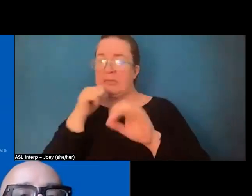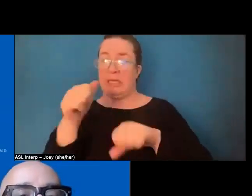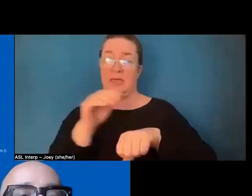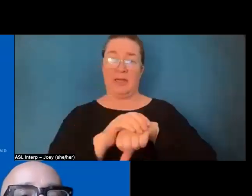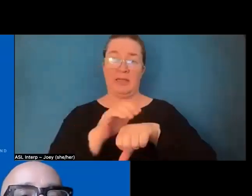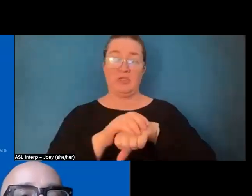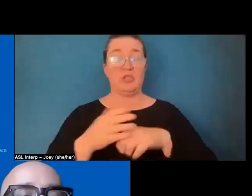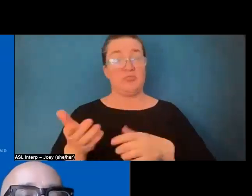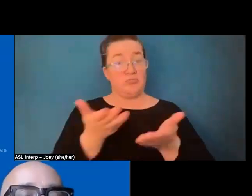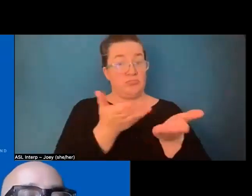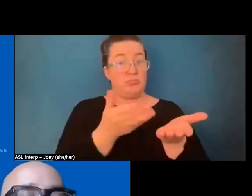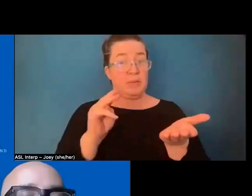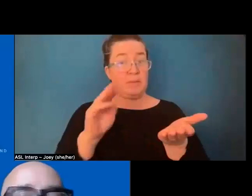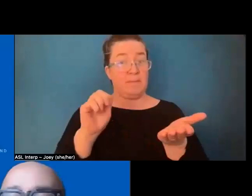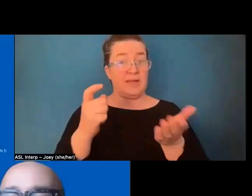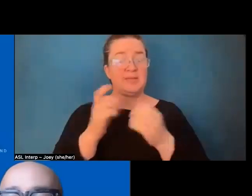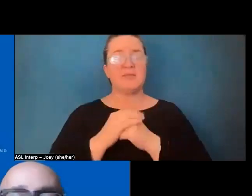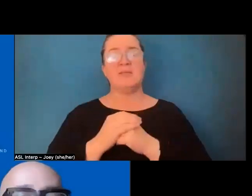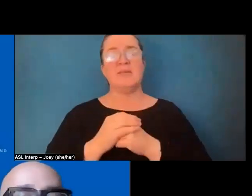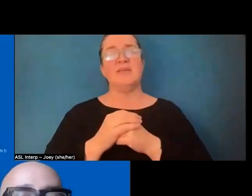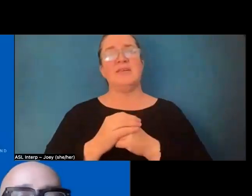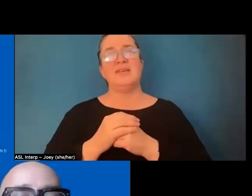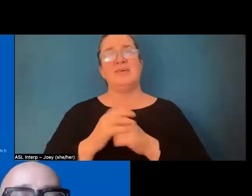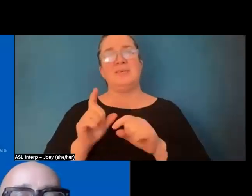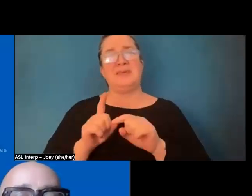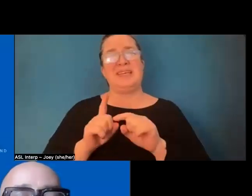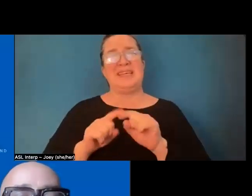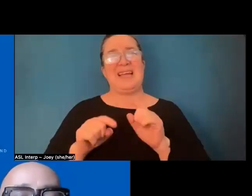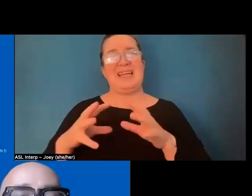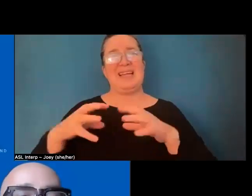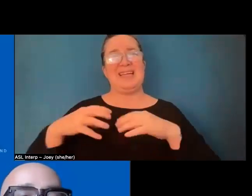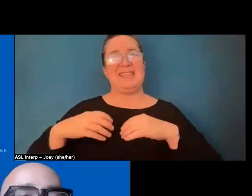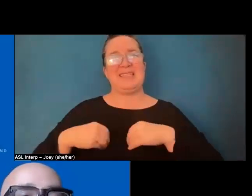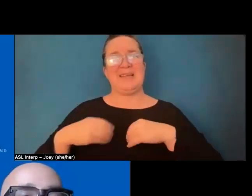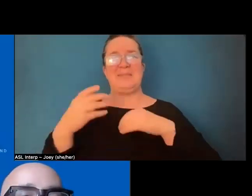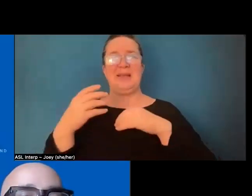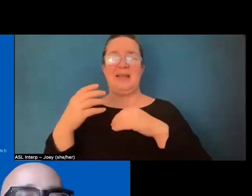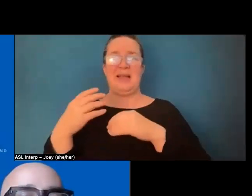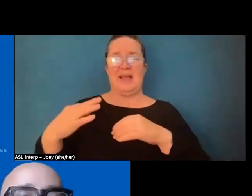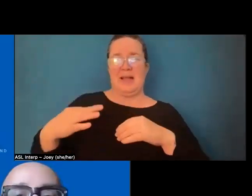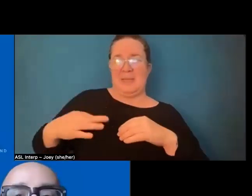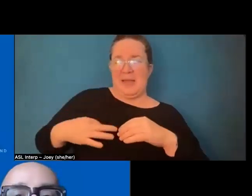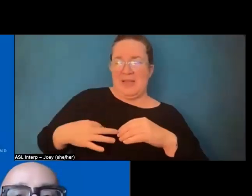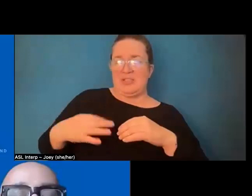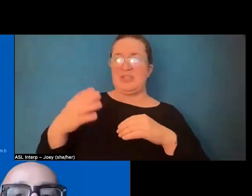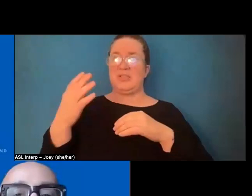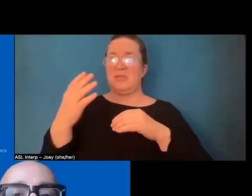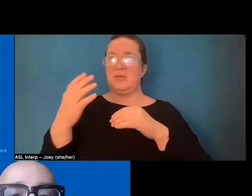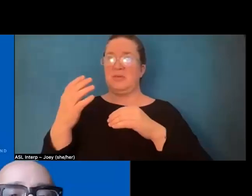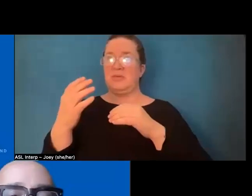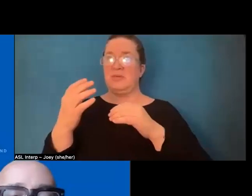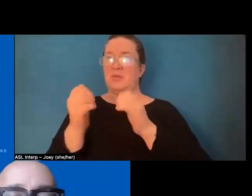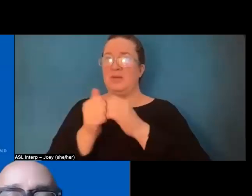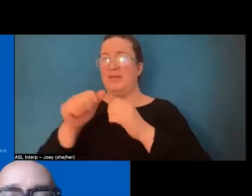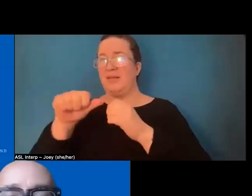so we're not able to accept applications in languages other than English, but we have translated the application